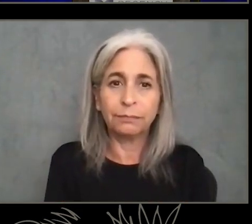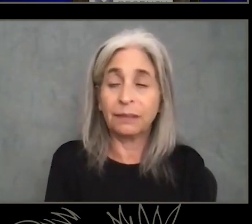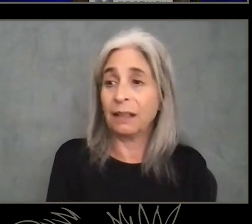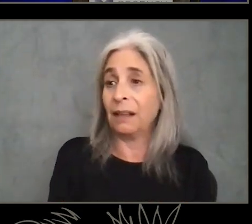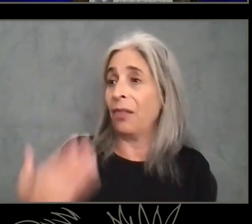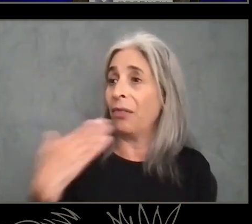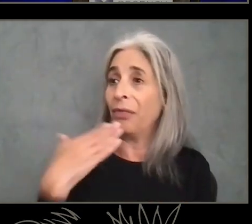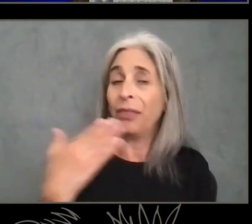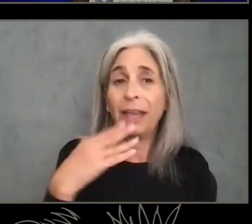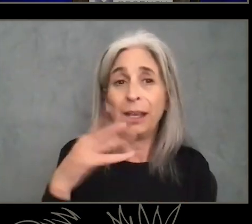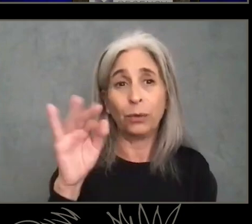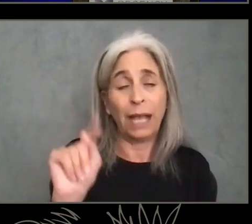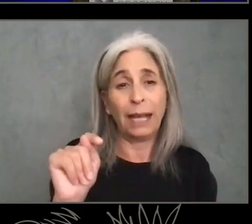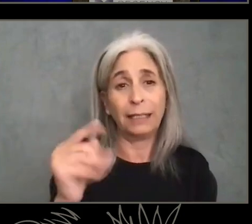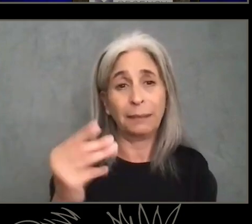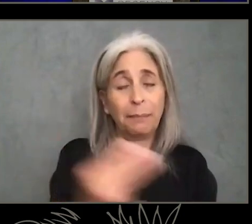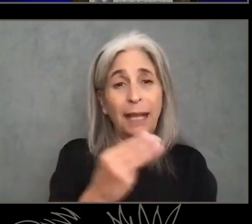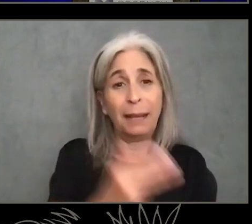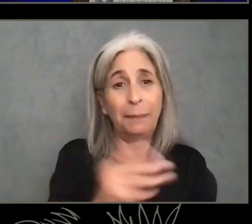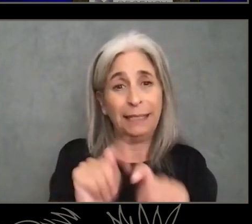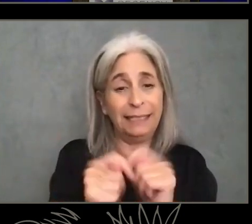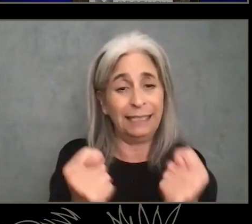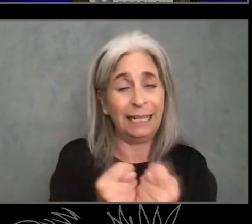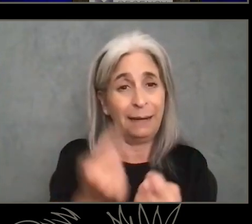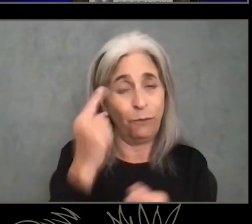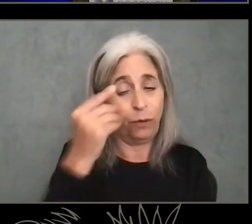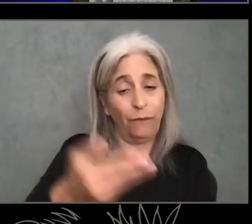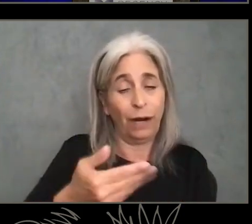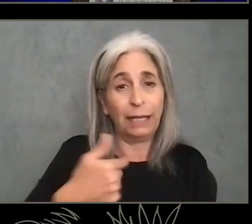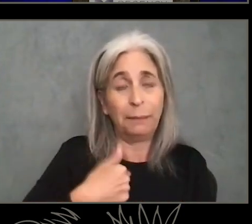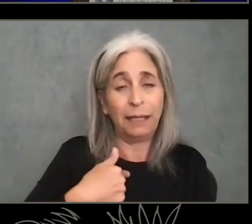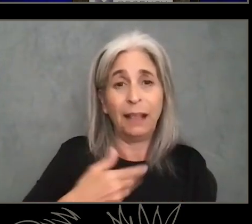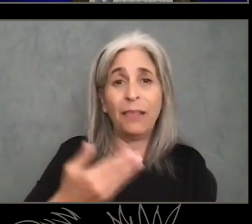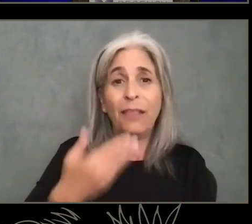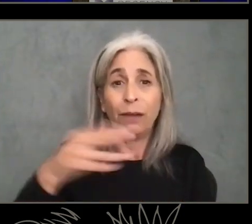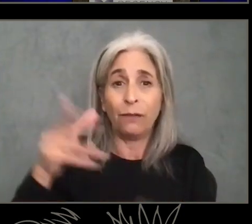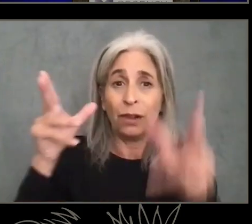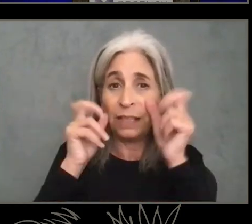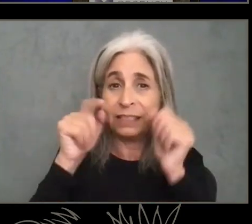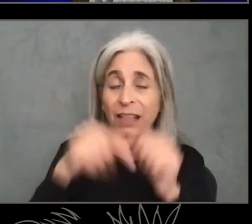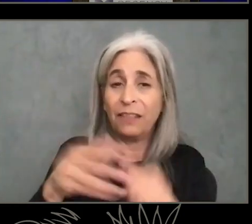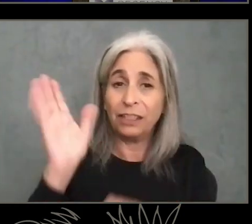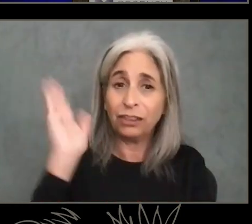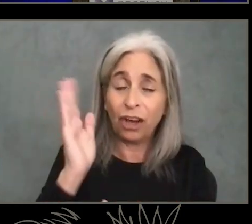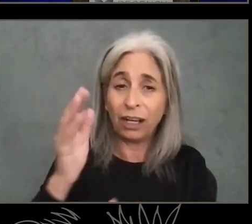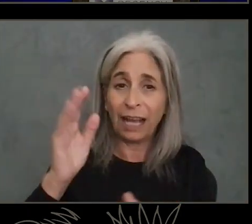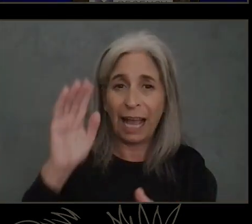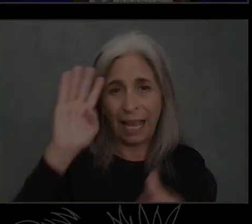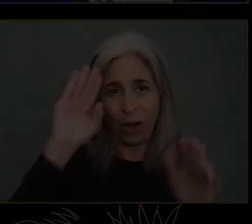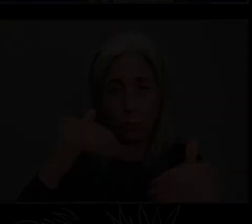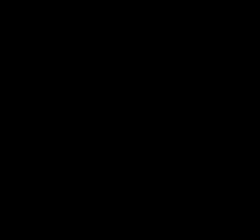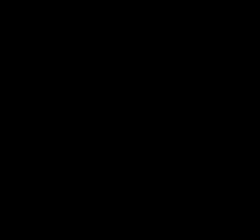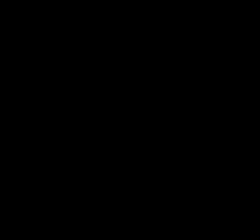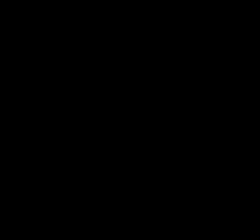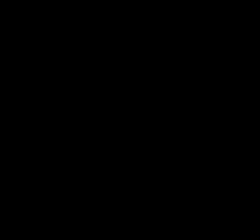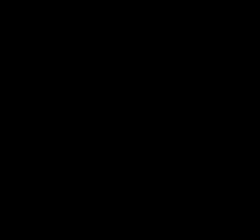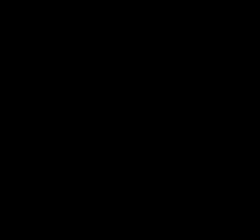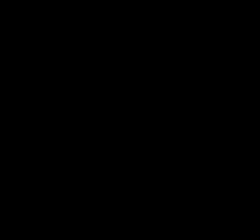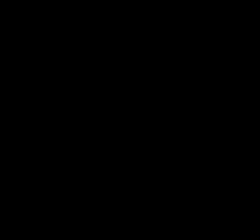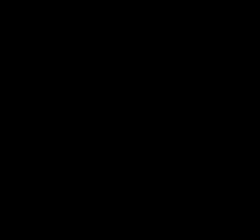I'd like to thank the React Miami team for having me. Thank you for listening to this talk, and I hope you enjoy the rest of the conference.